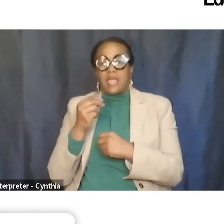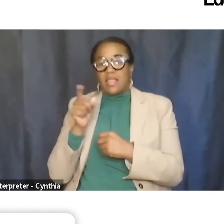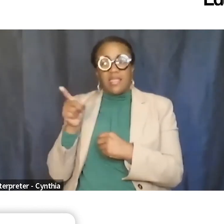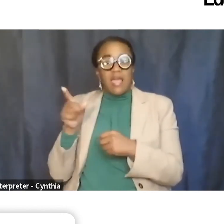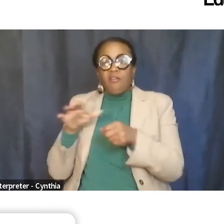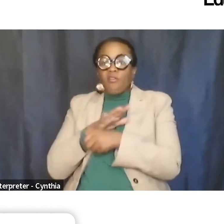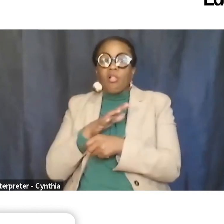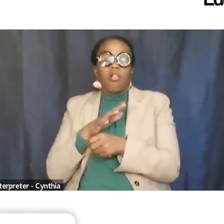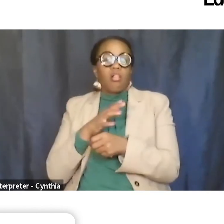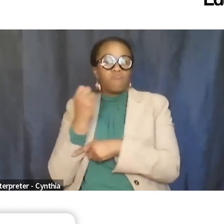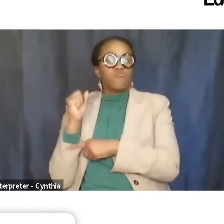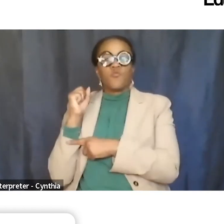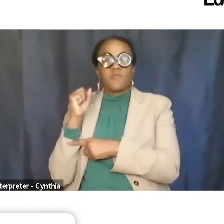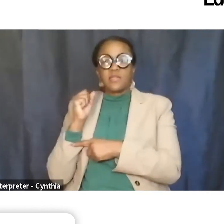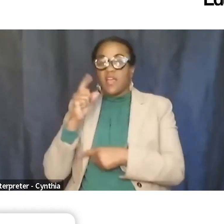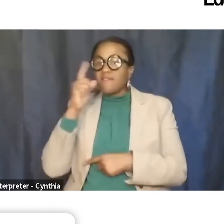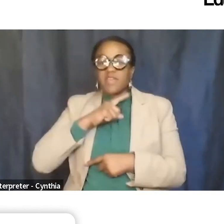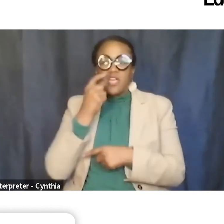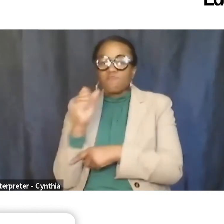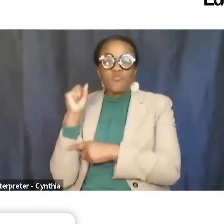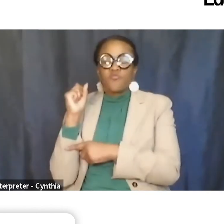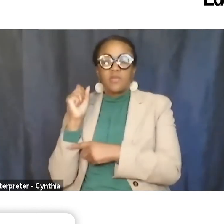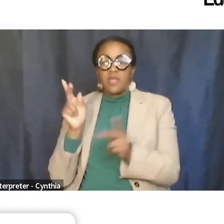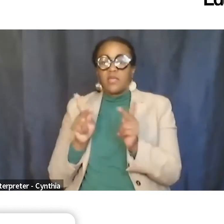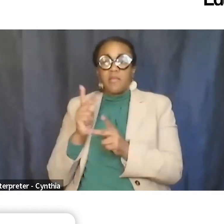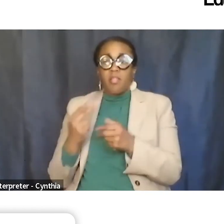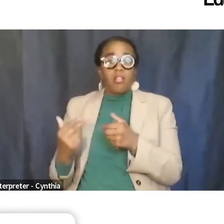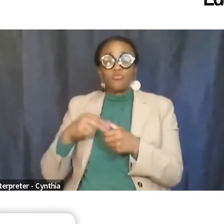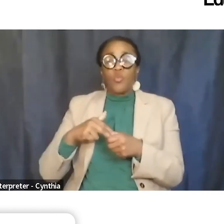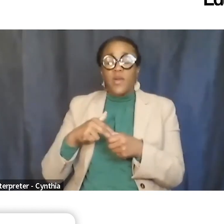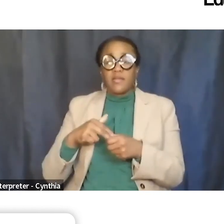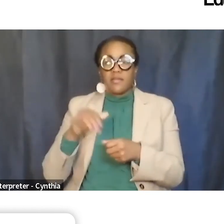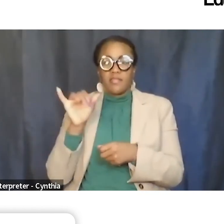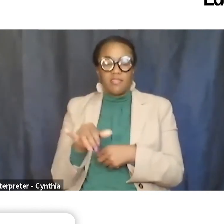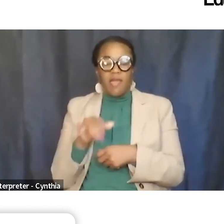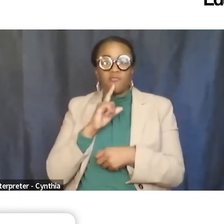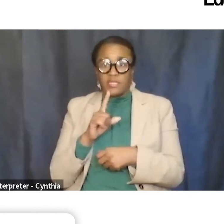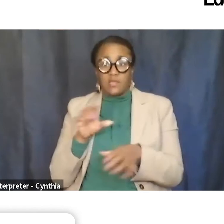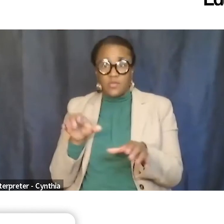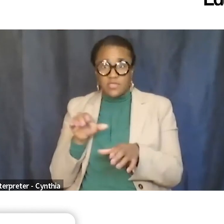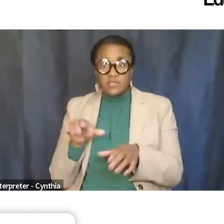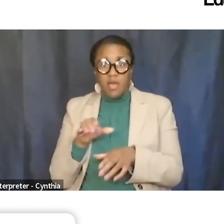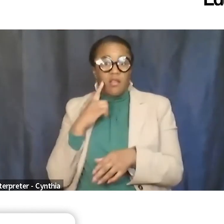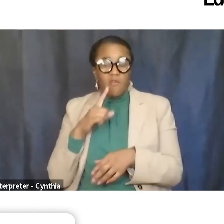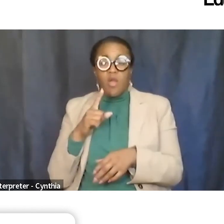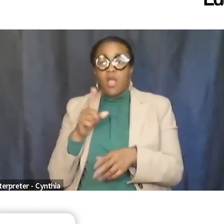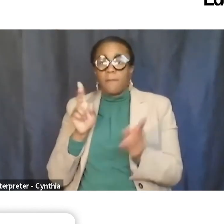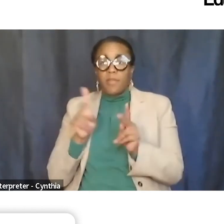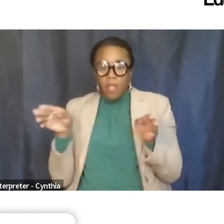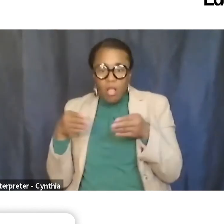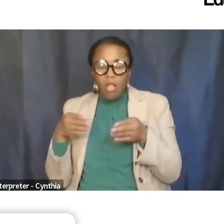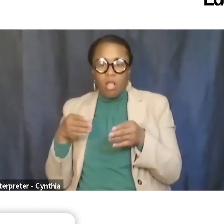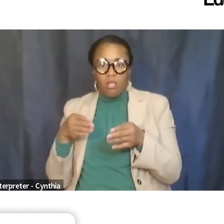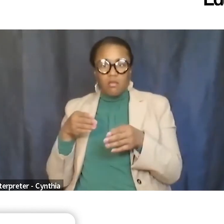entire movement, a fake movement that people ended up joining on that was done to polarize and